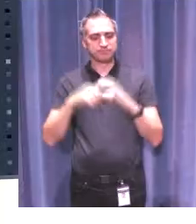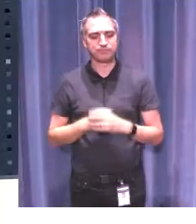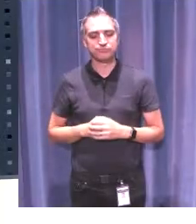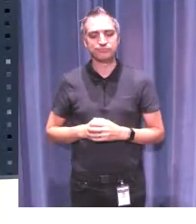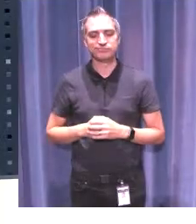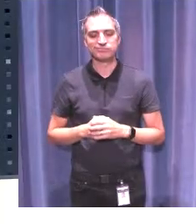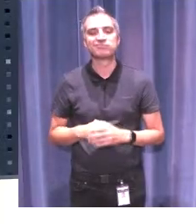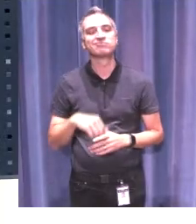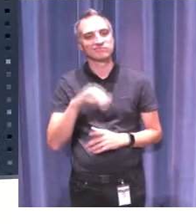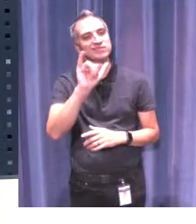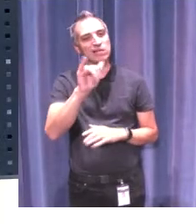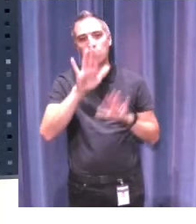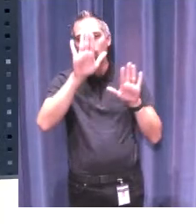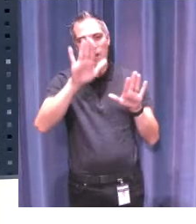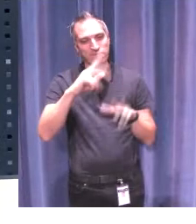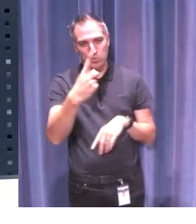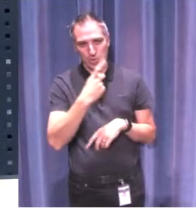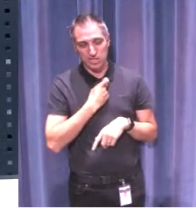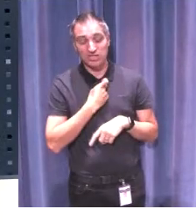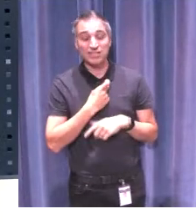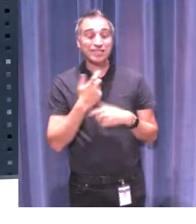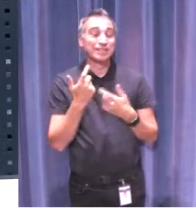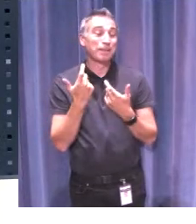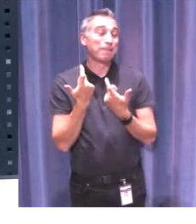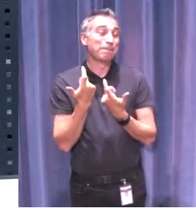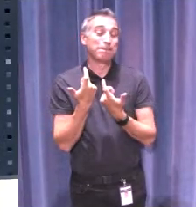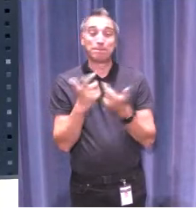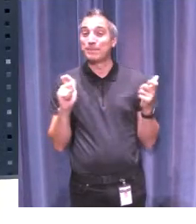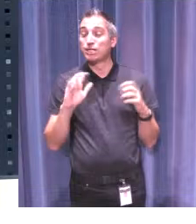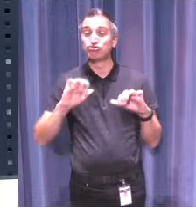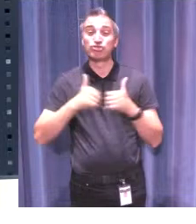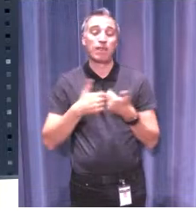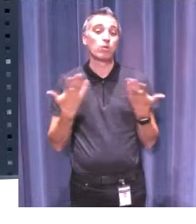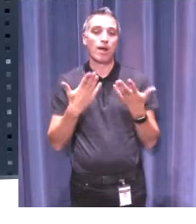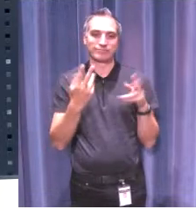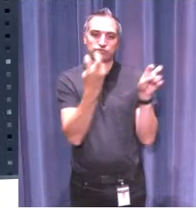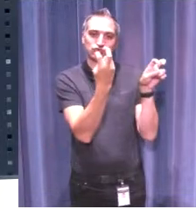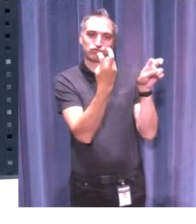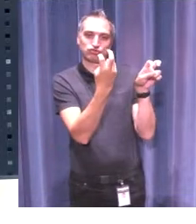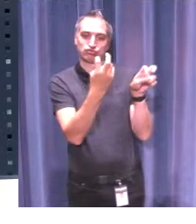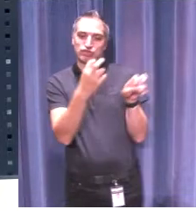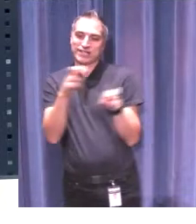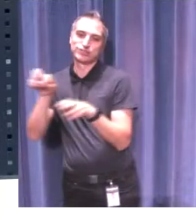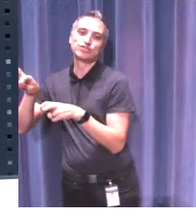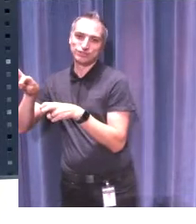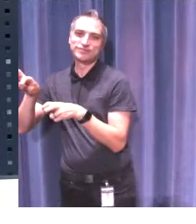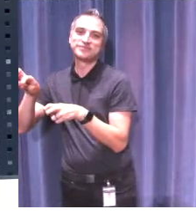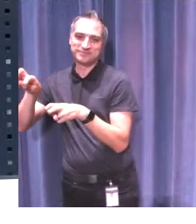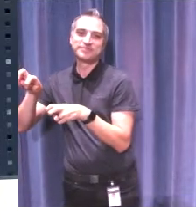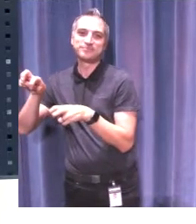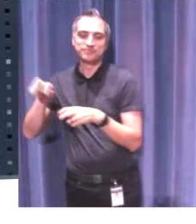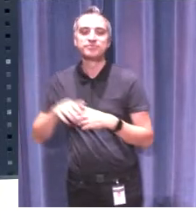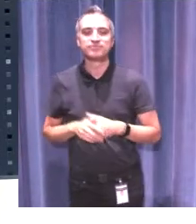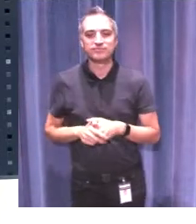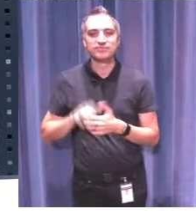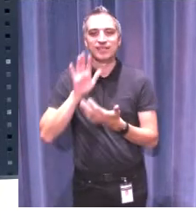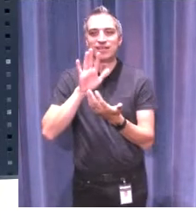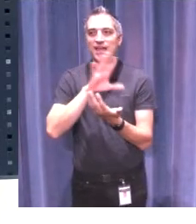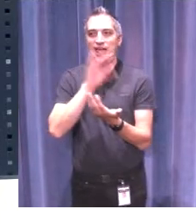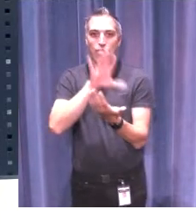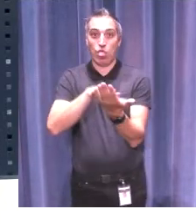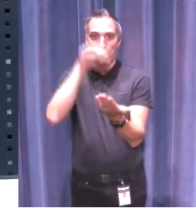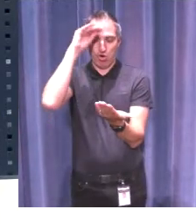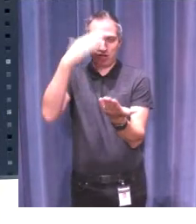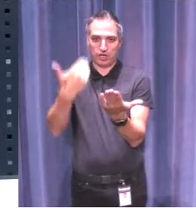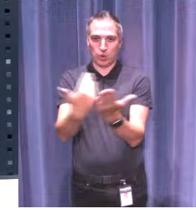The main challenge is the transition and essentially learning a new institution.